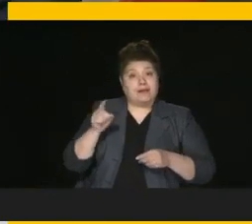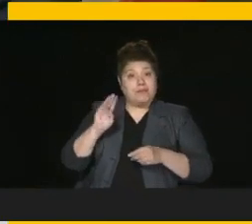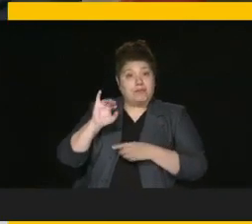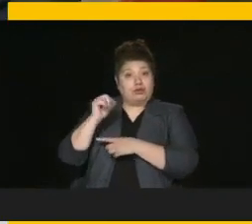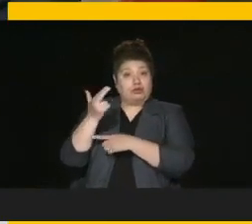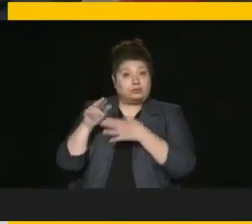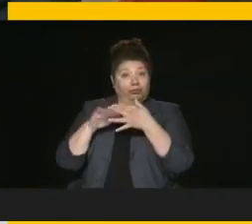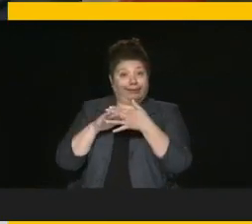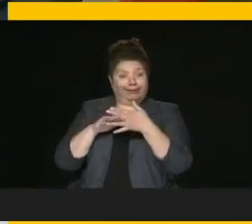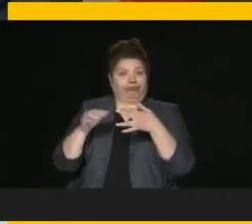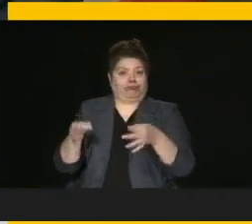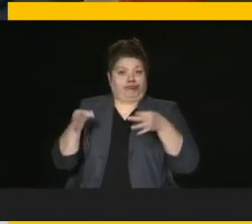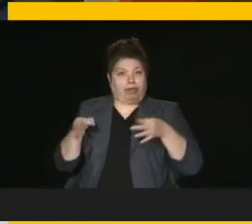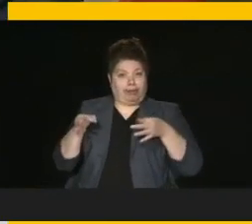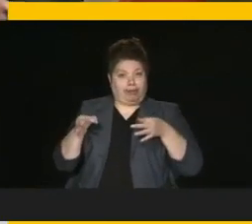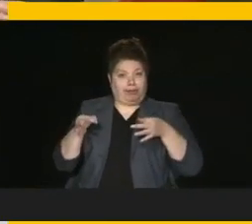other provinces and territories.